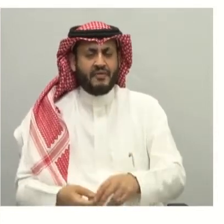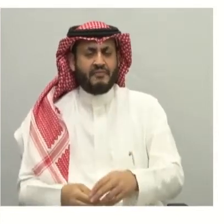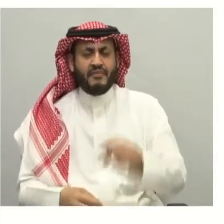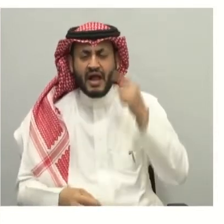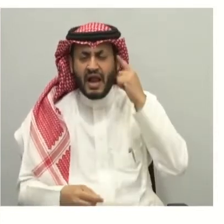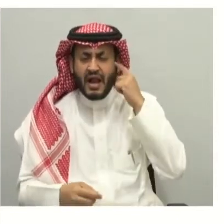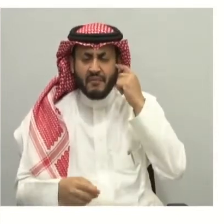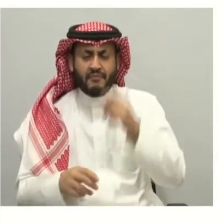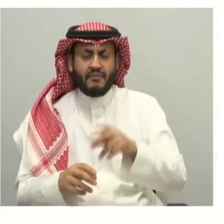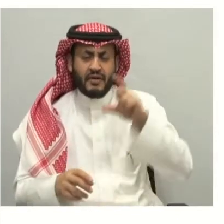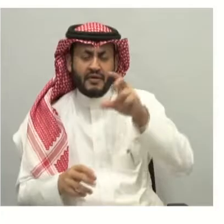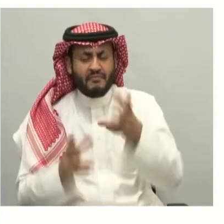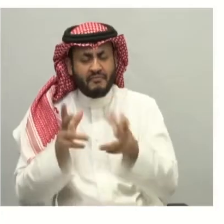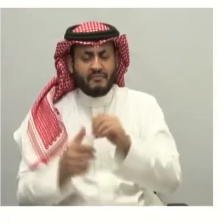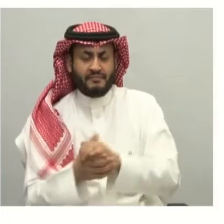see.